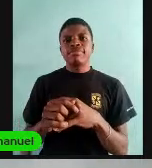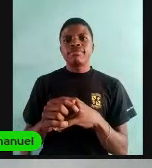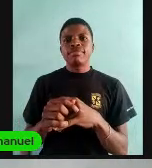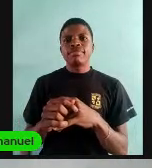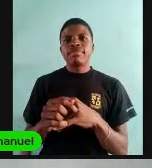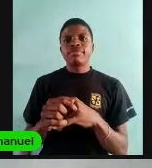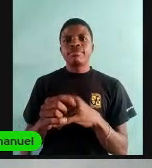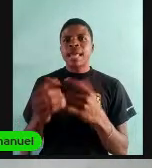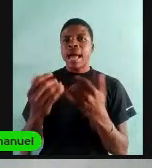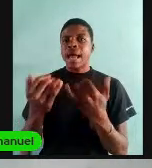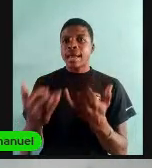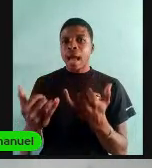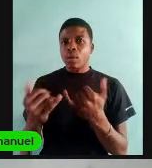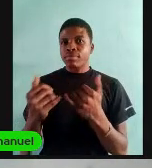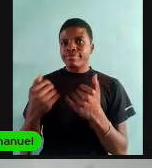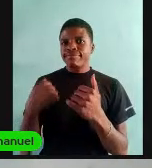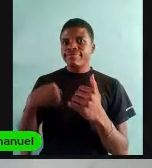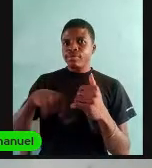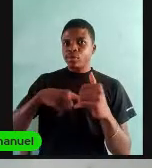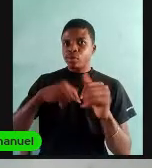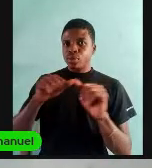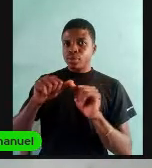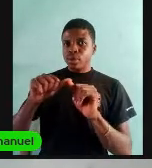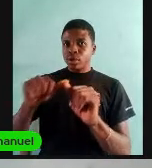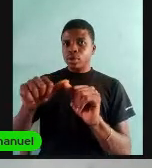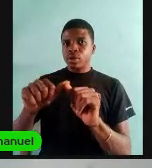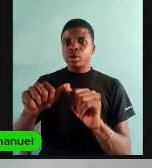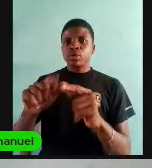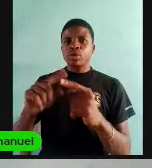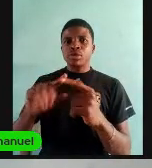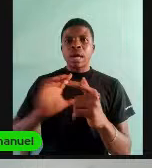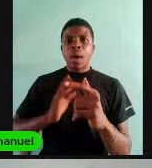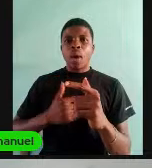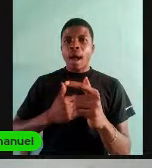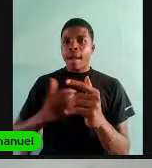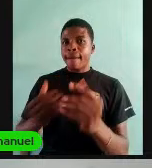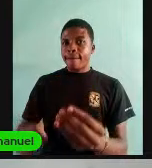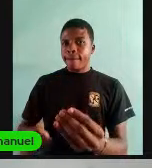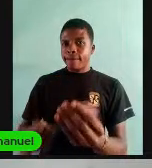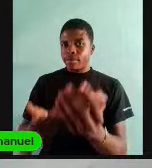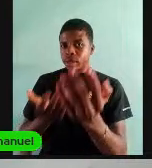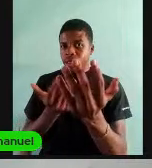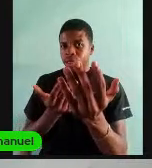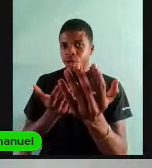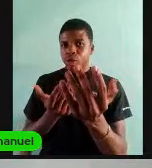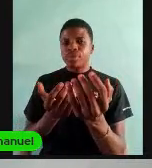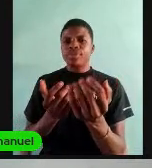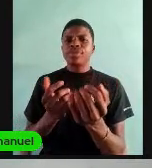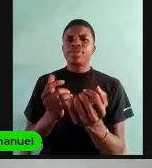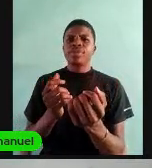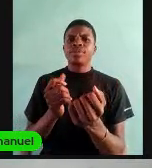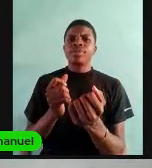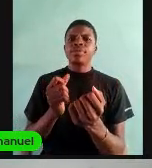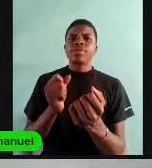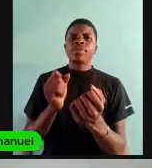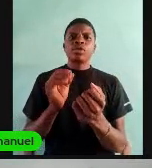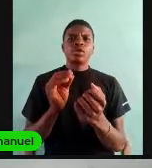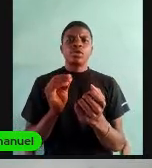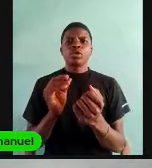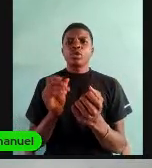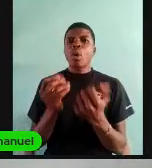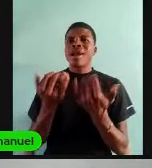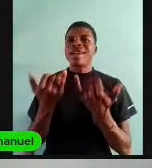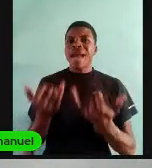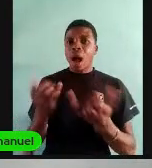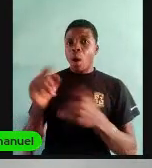to our slide presentation. So now, what is